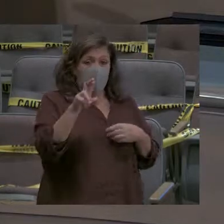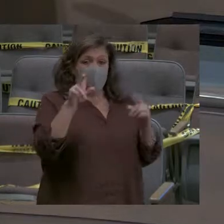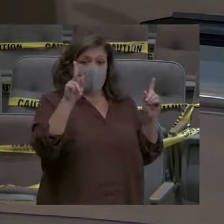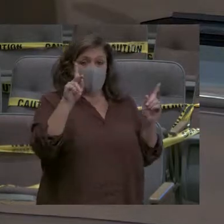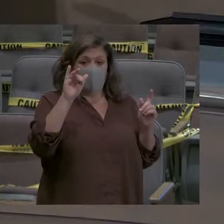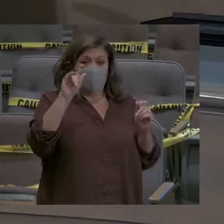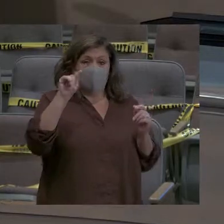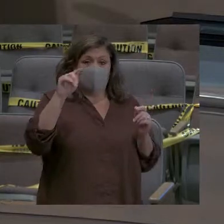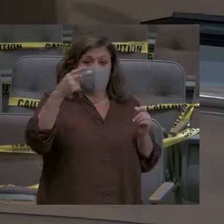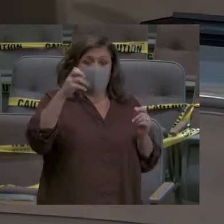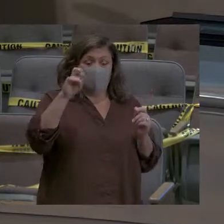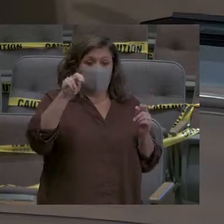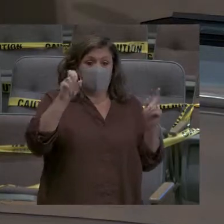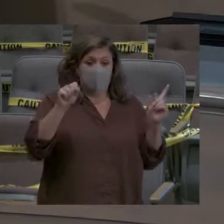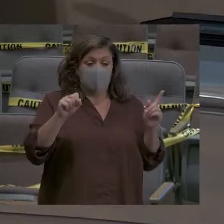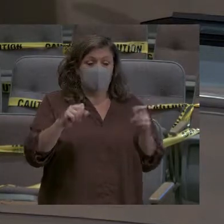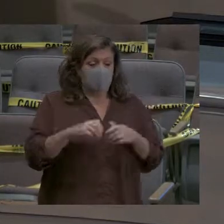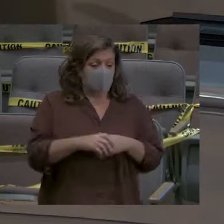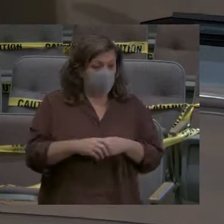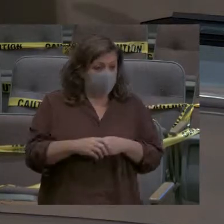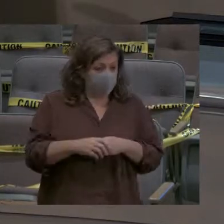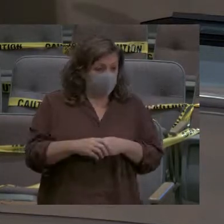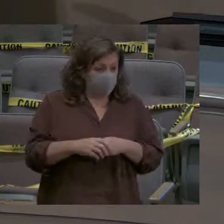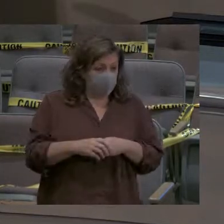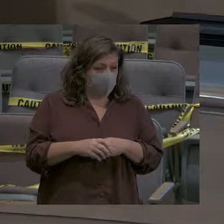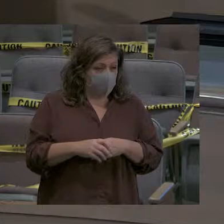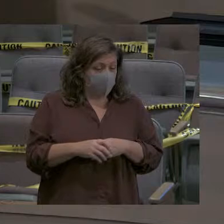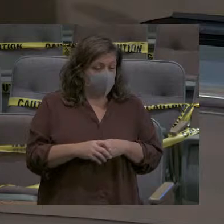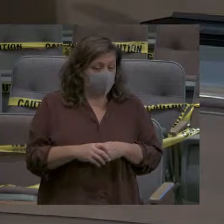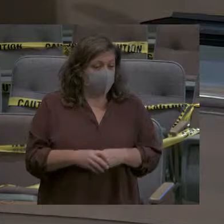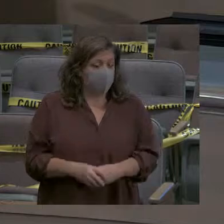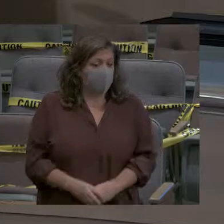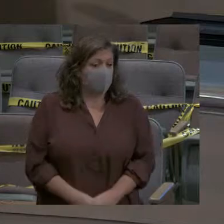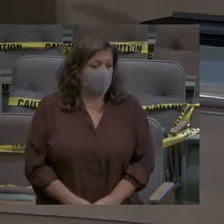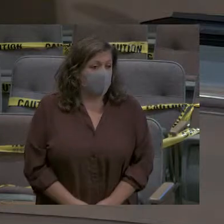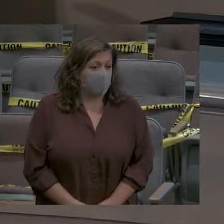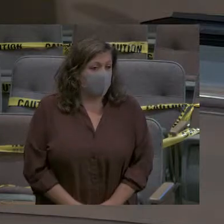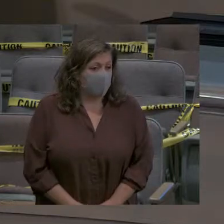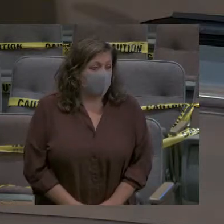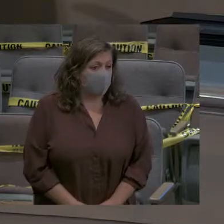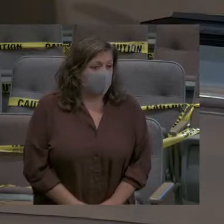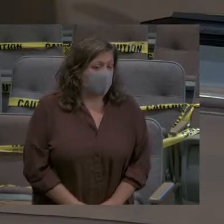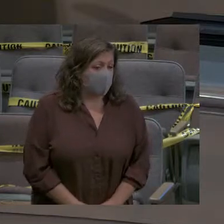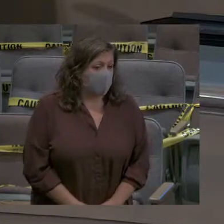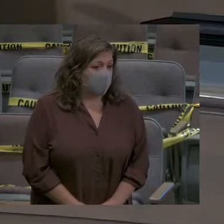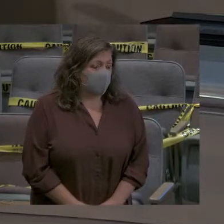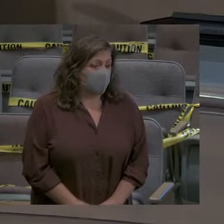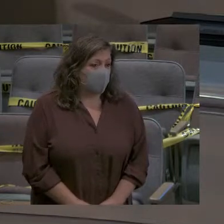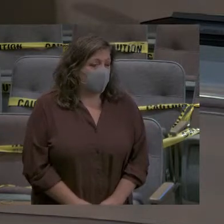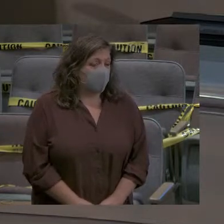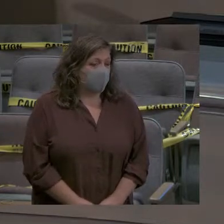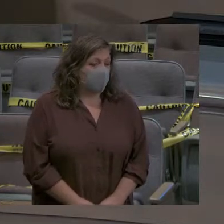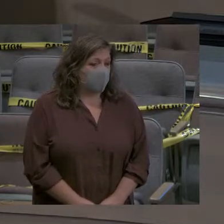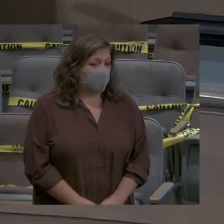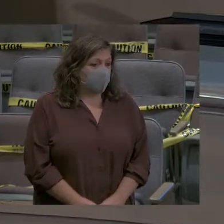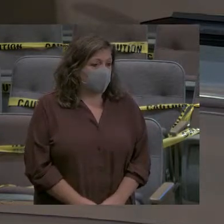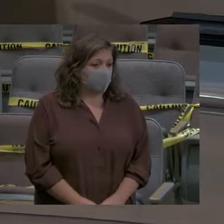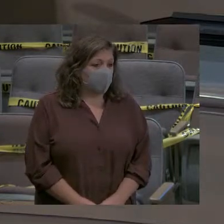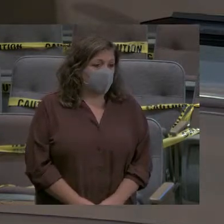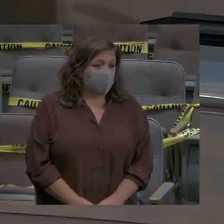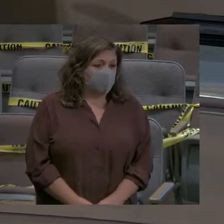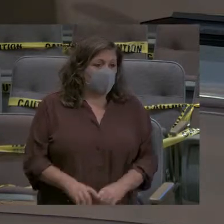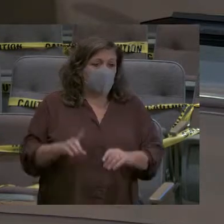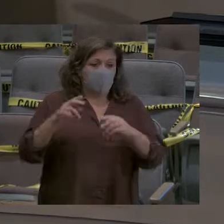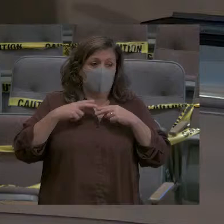which each morning I Google the coronavirus from the state of Georgia on public health, and it talks about the number,